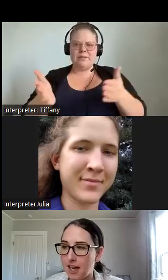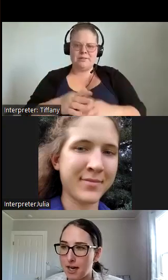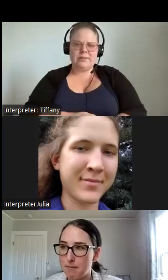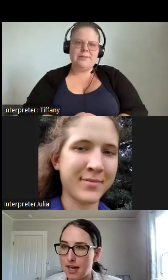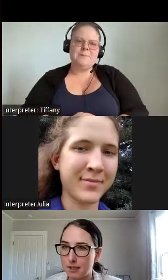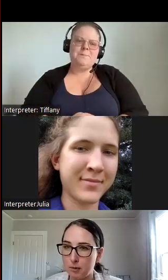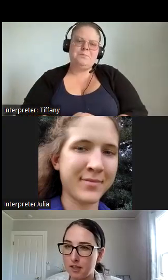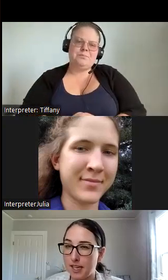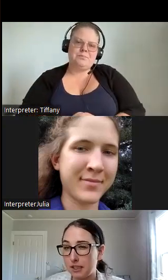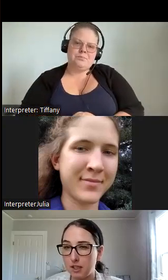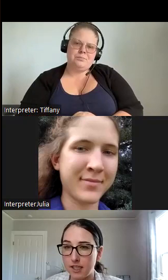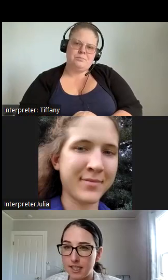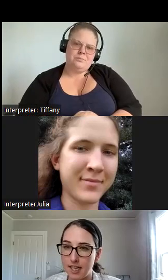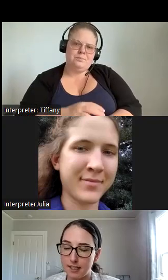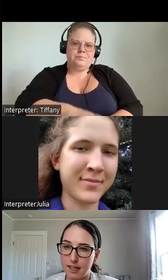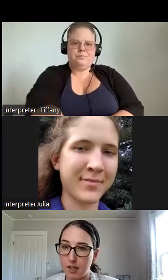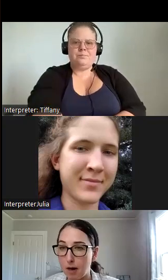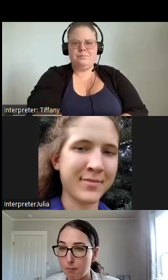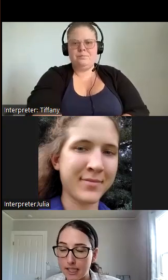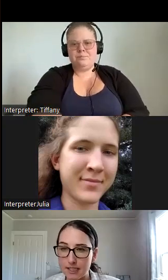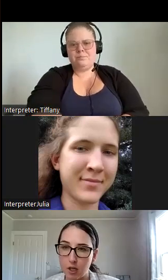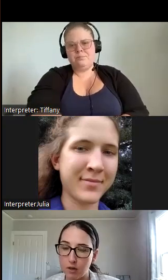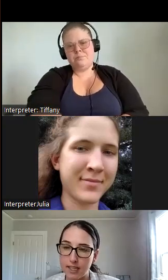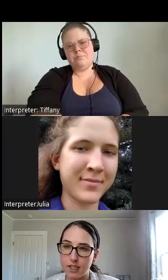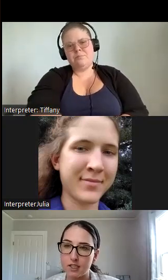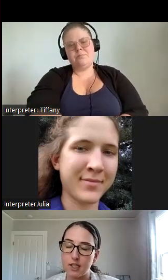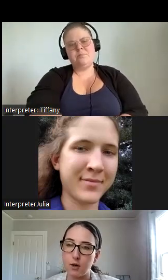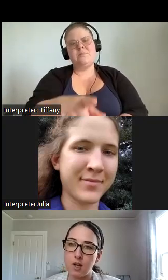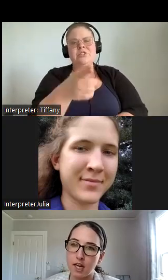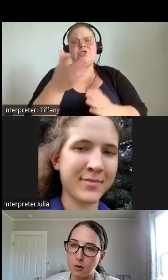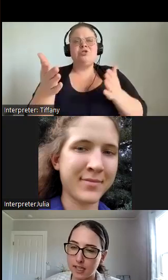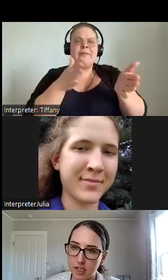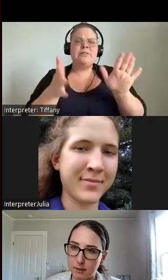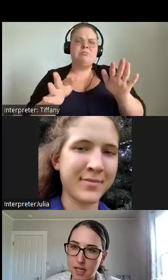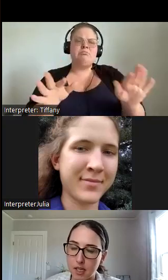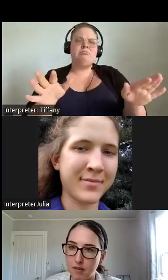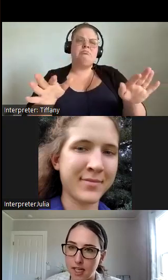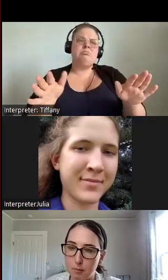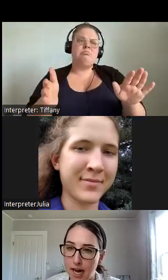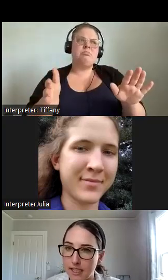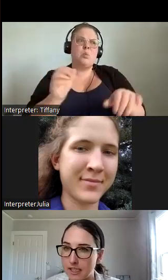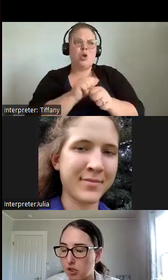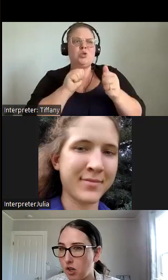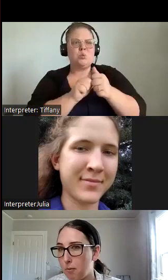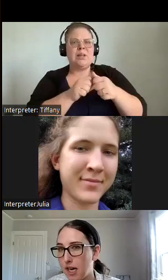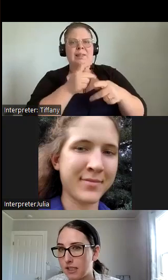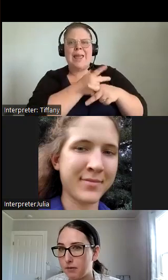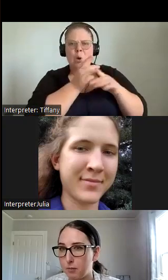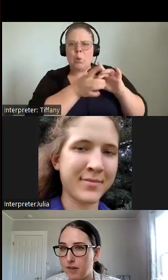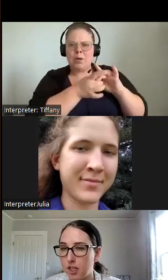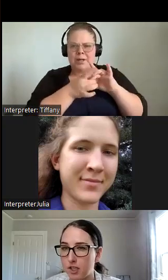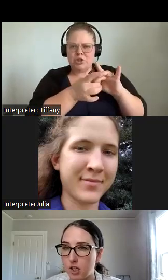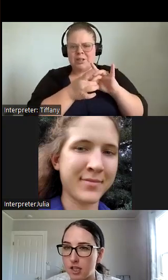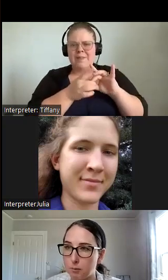seen as a service that kind of accompanies care coordination. So care coordination is being provided by essential and